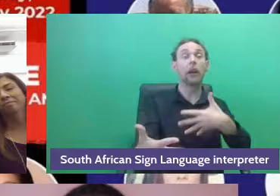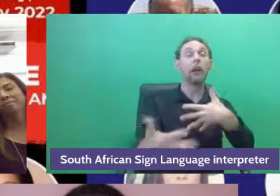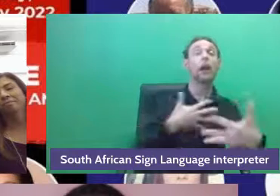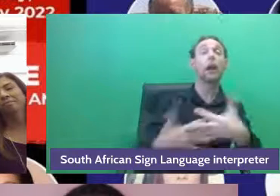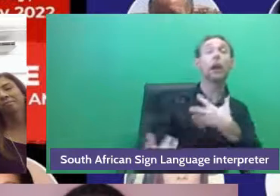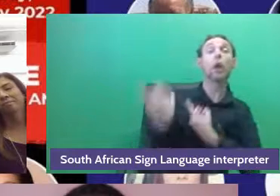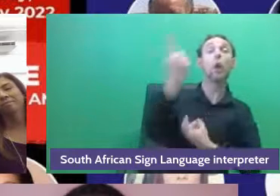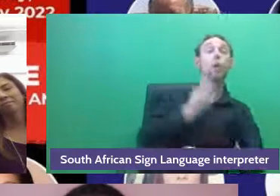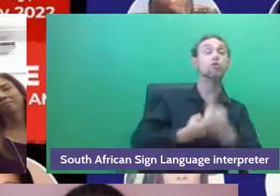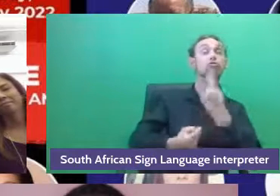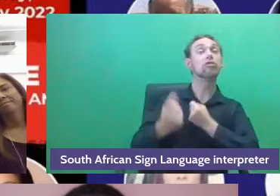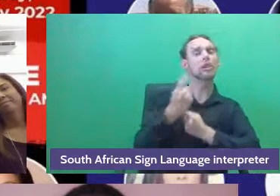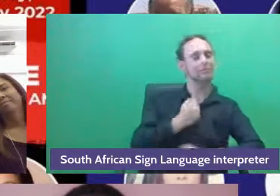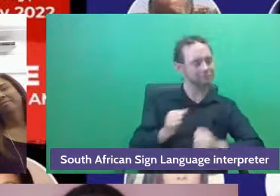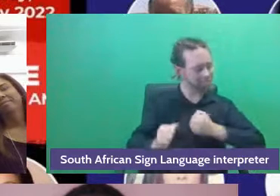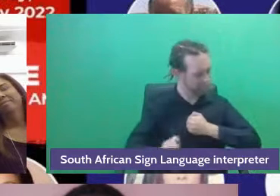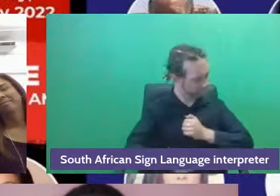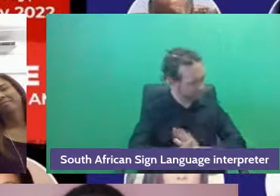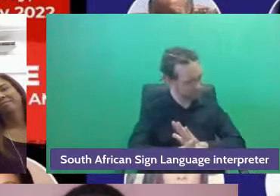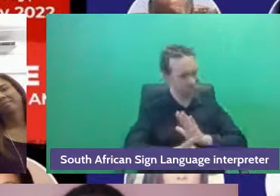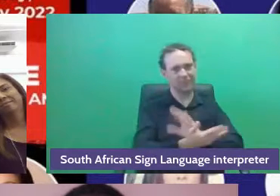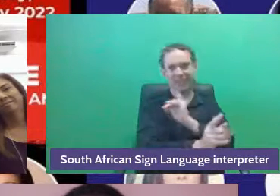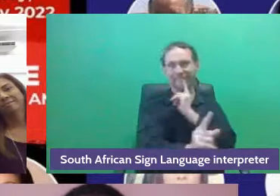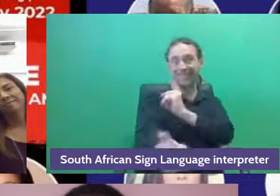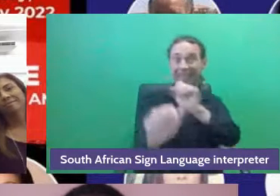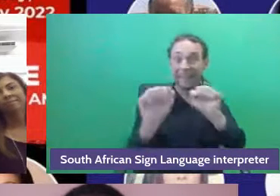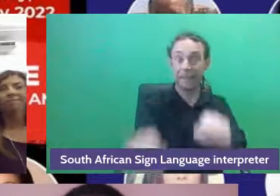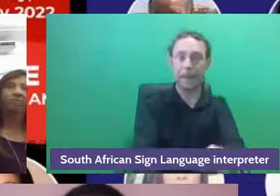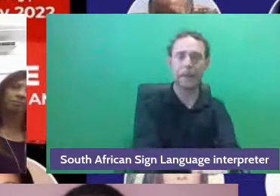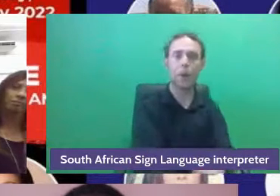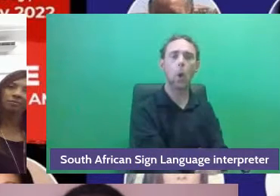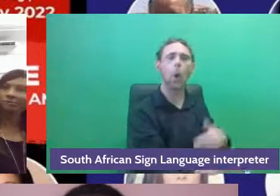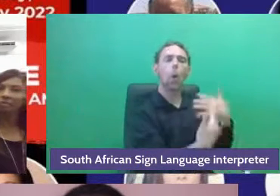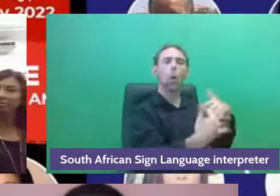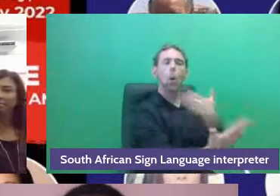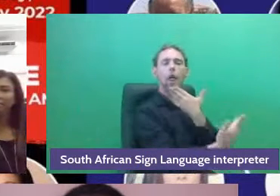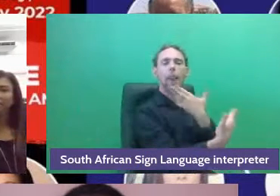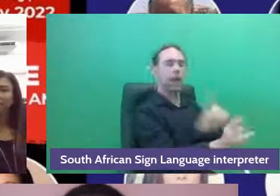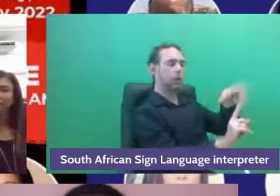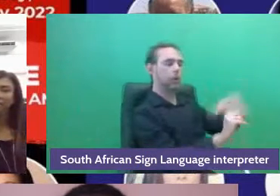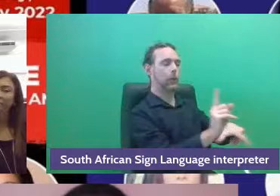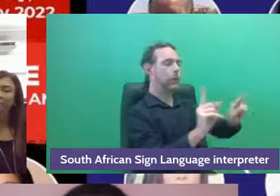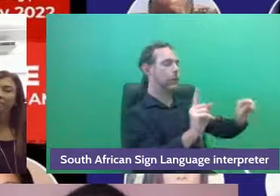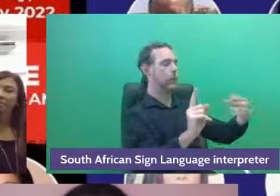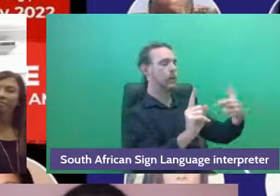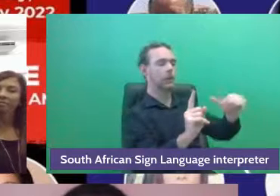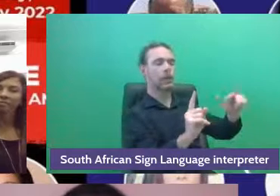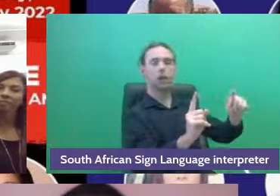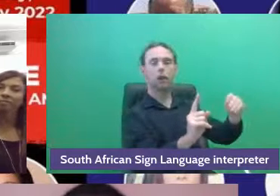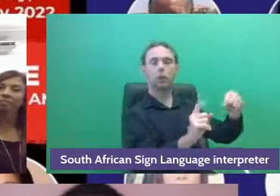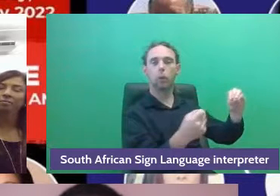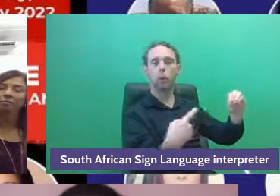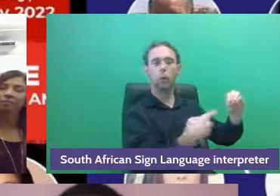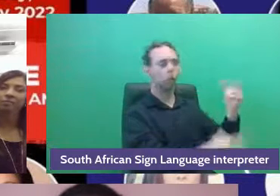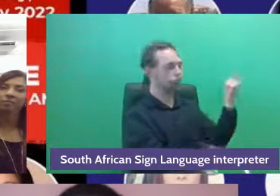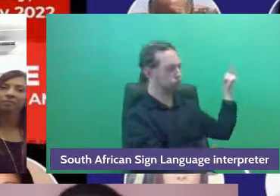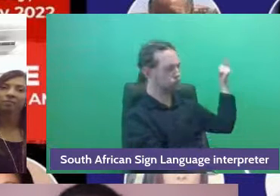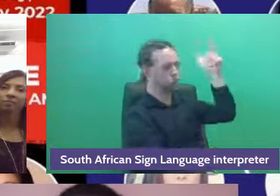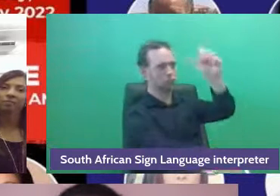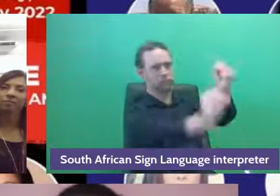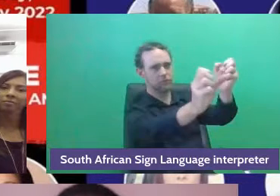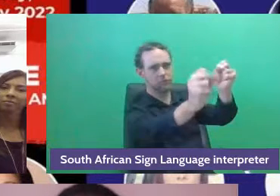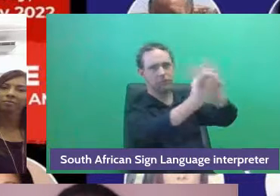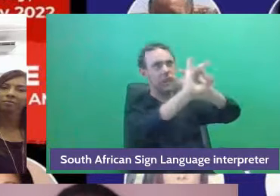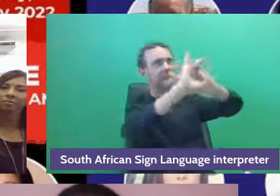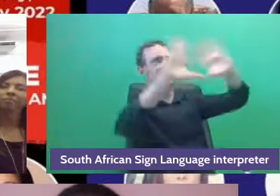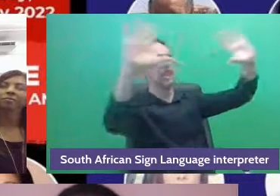Thank you so much, Tato, and thank you for also that well-rounded, vision in terms of